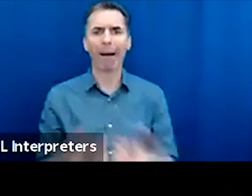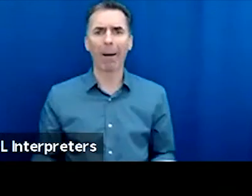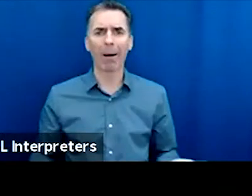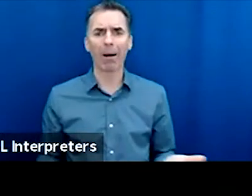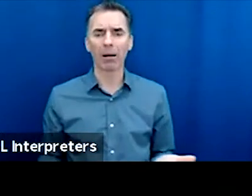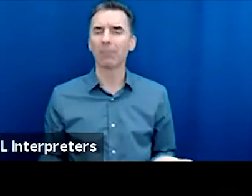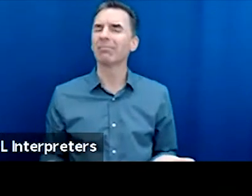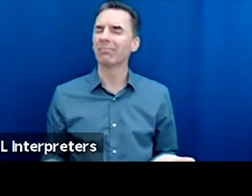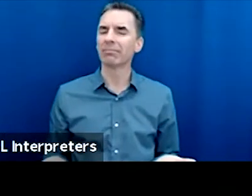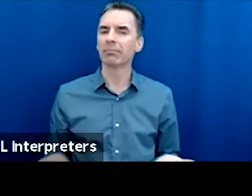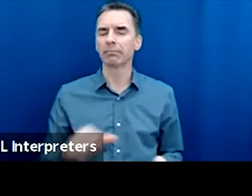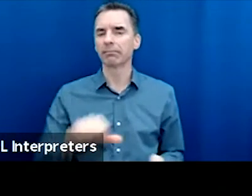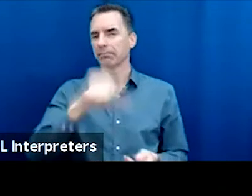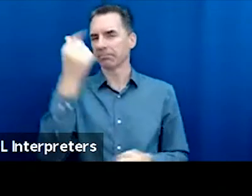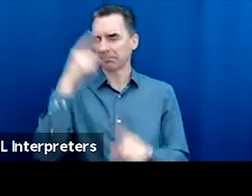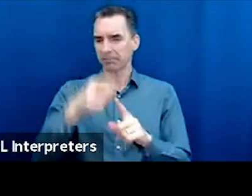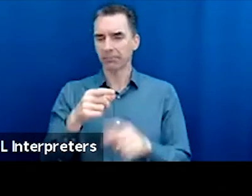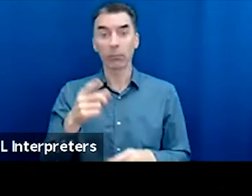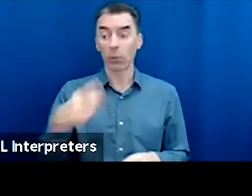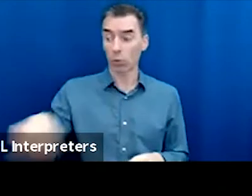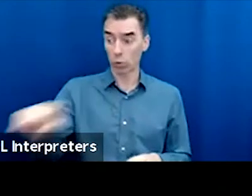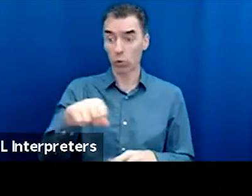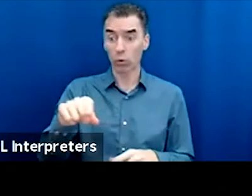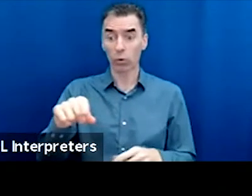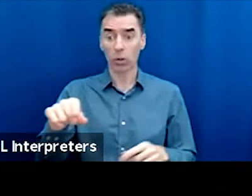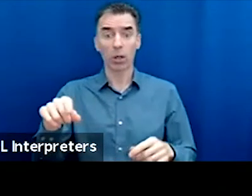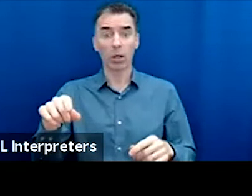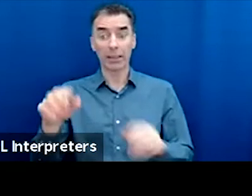little statistic, right? Y'all teach 58% of the classes.